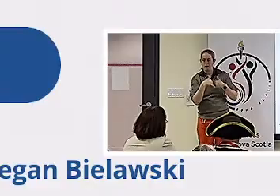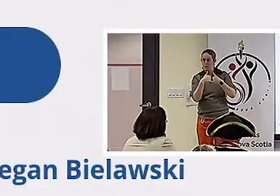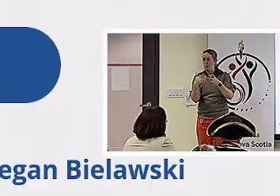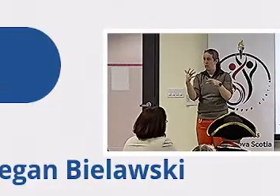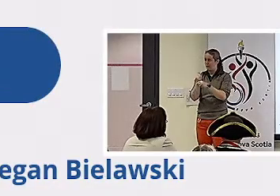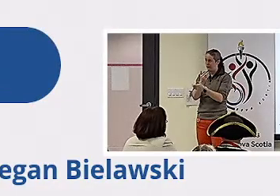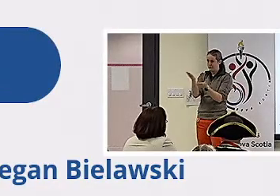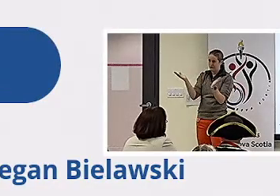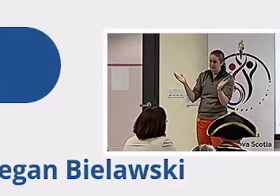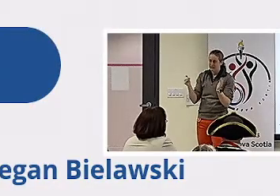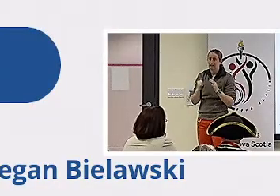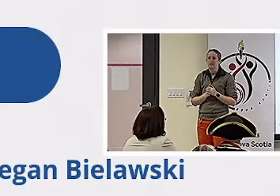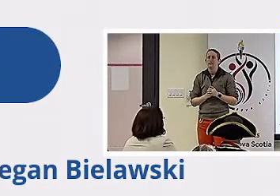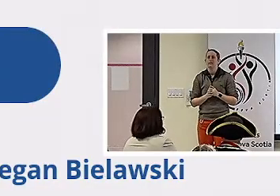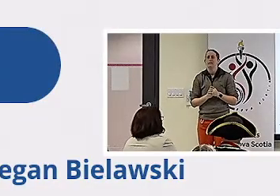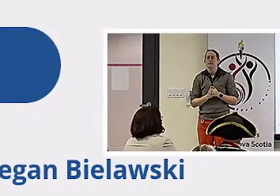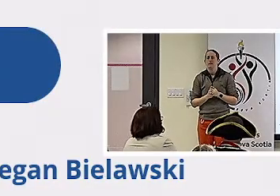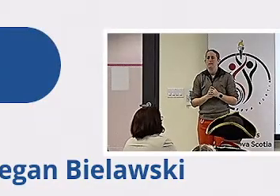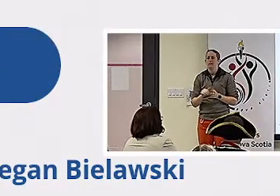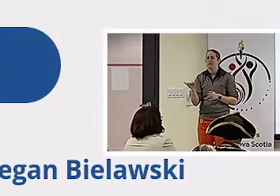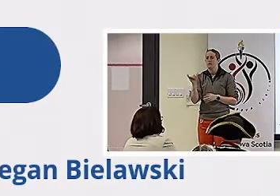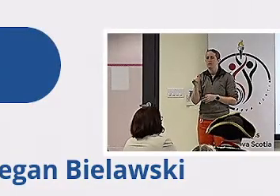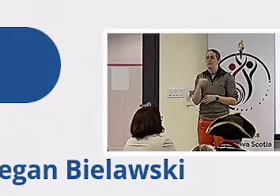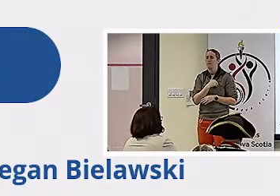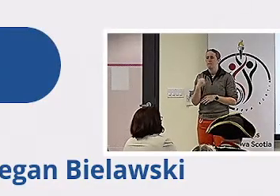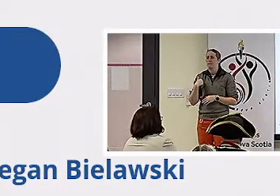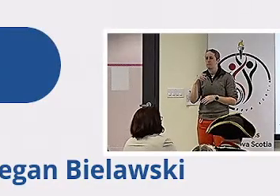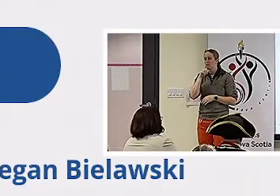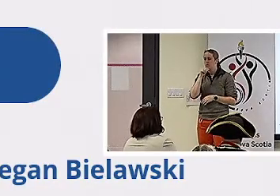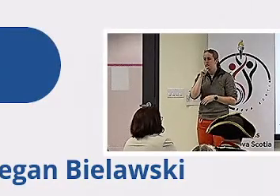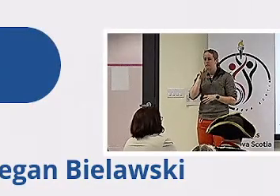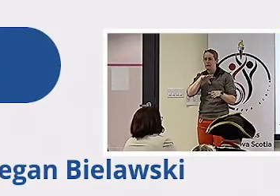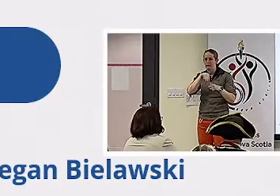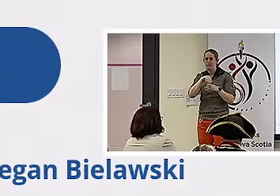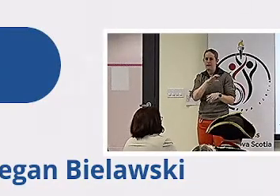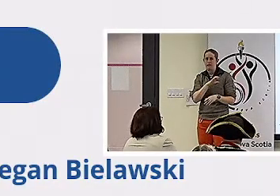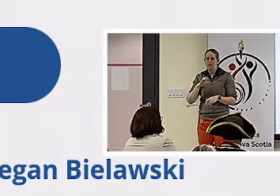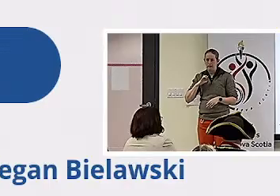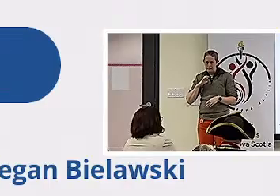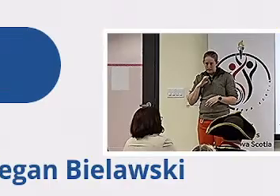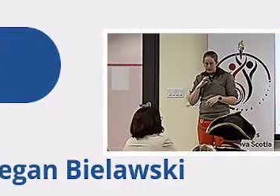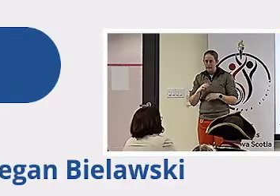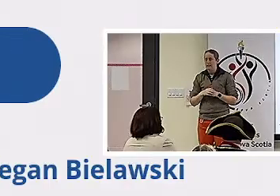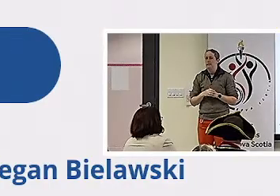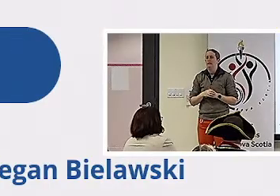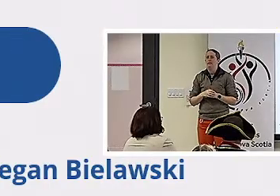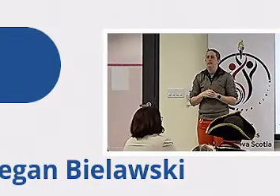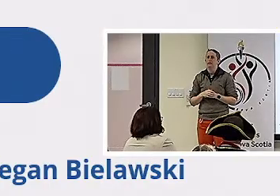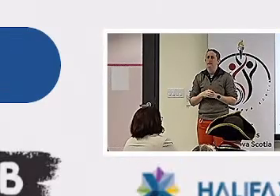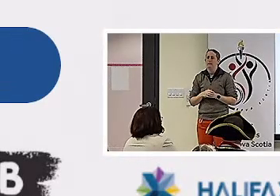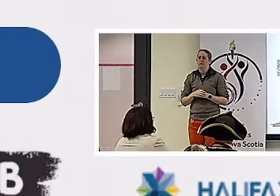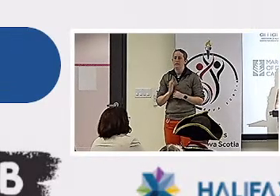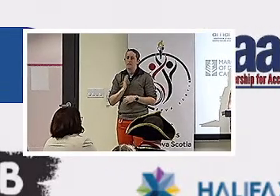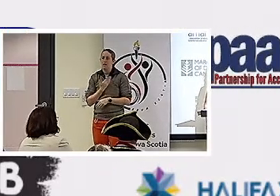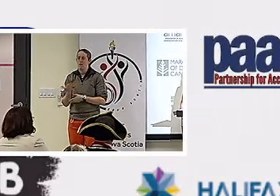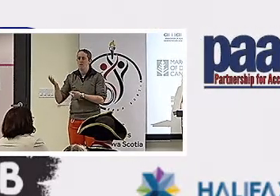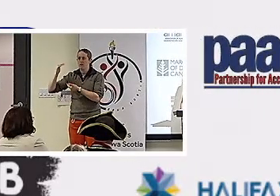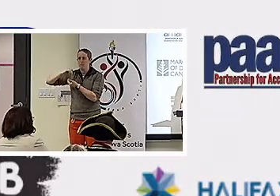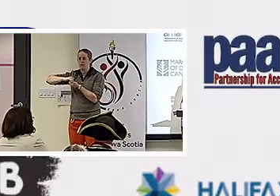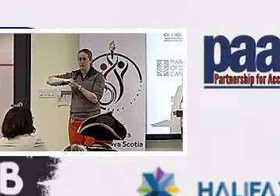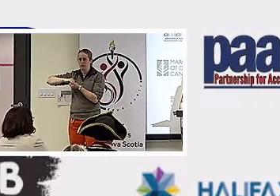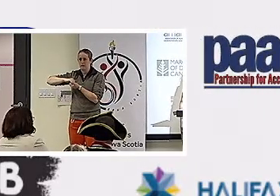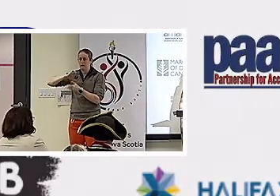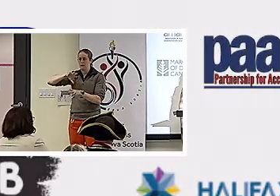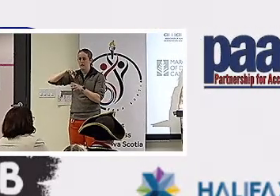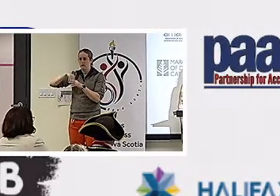as well as the members of our committee and contributions during the week. I will say that our partners include the associations